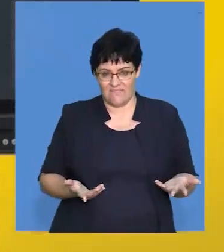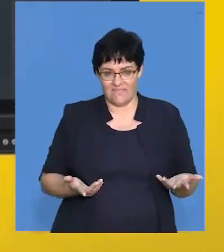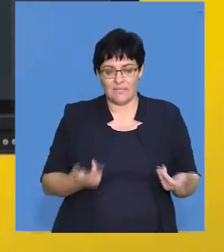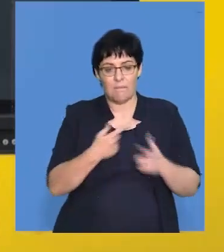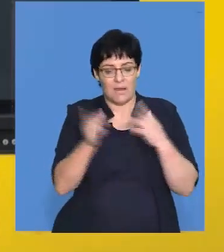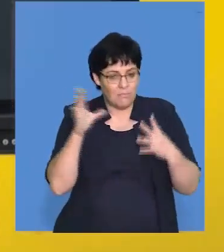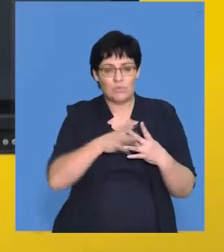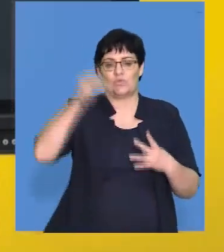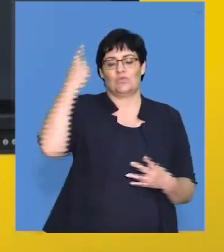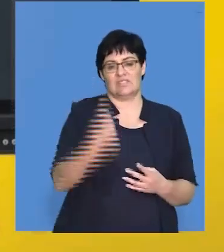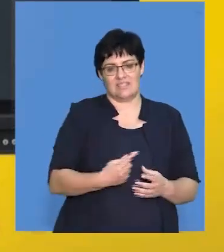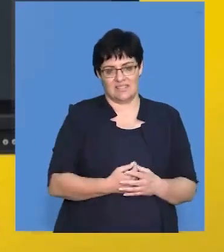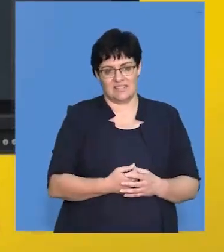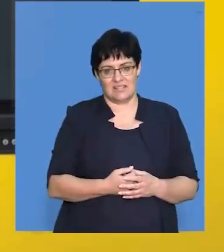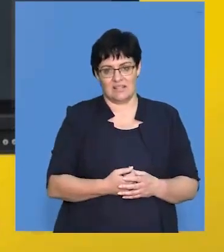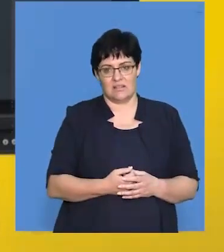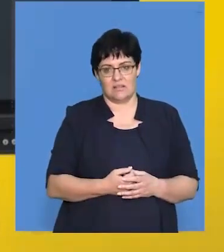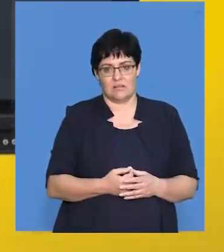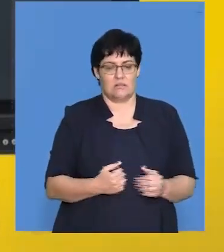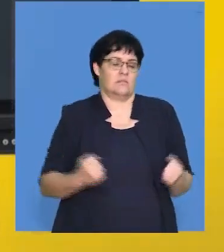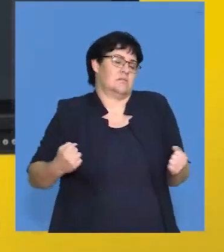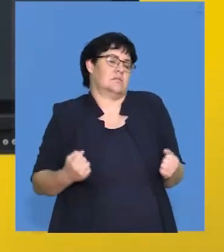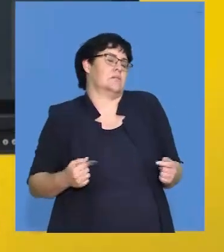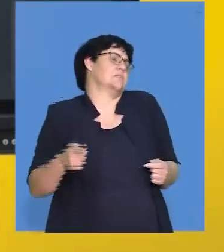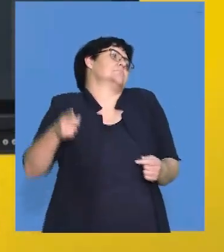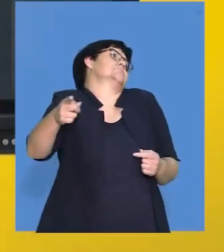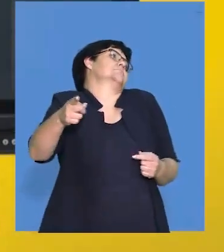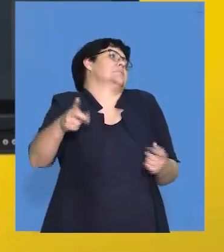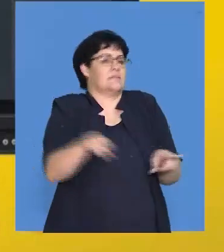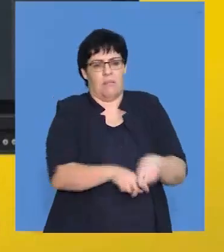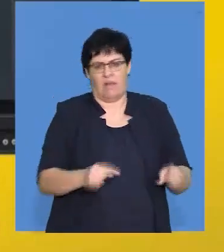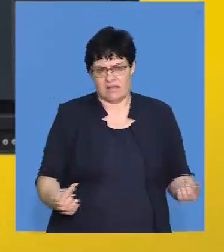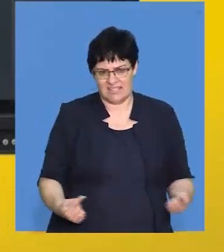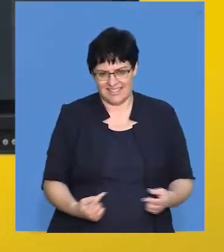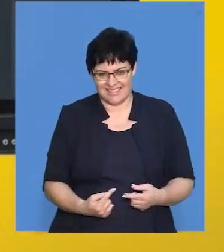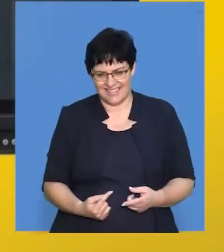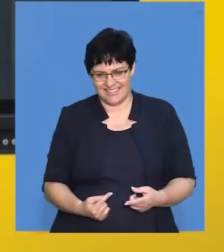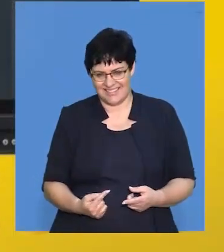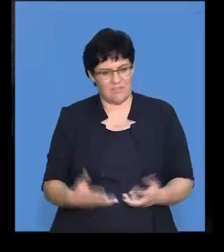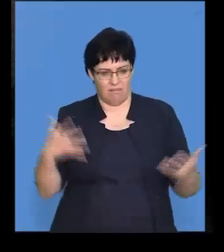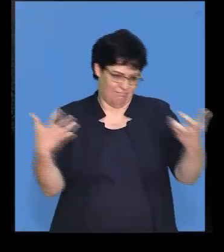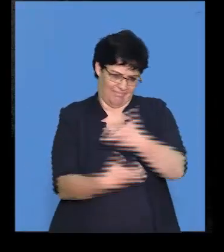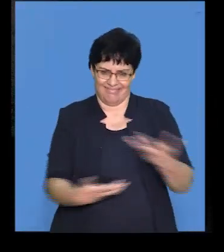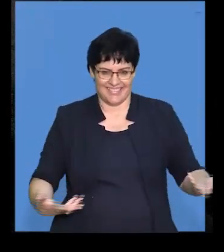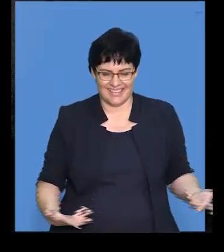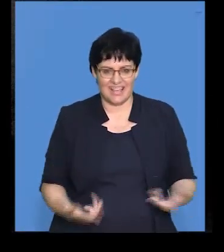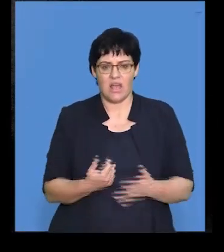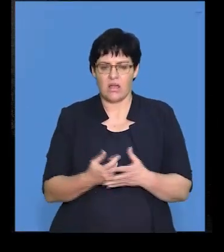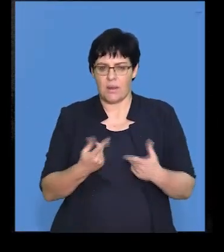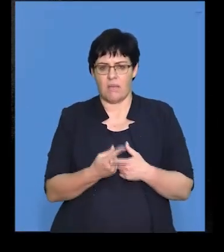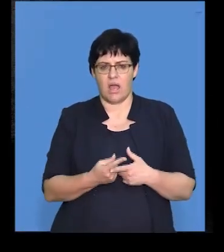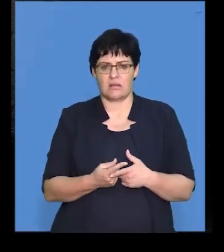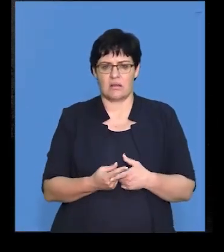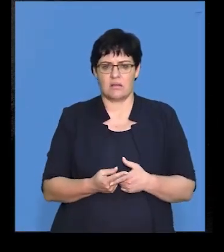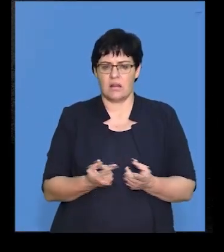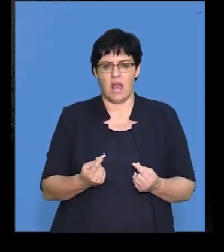to choose one. You can't make him stare into space and point at the same time. That won't make sense. You can make him throw